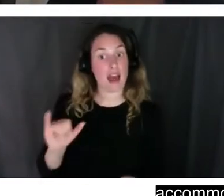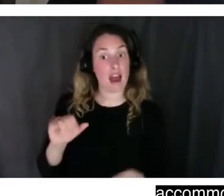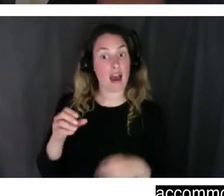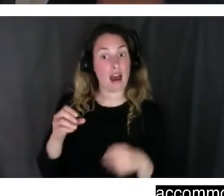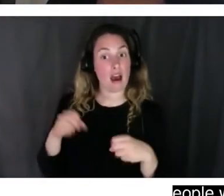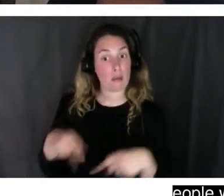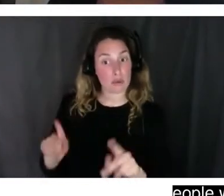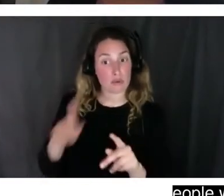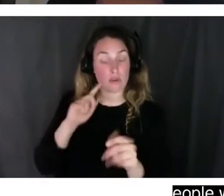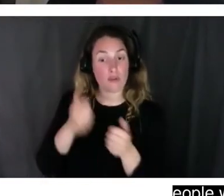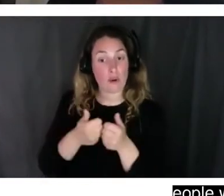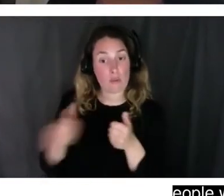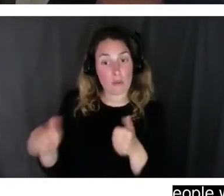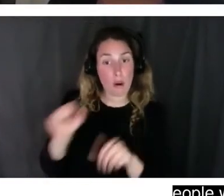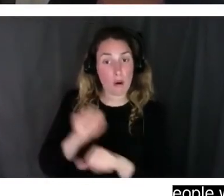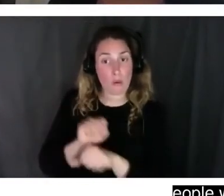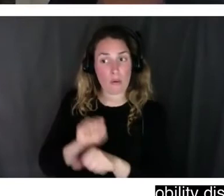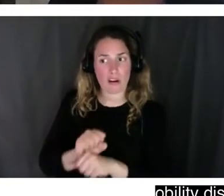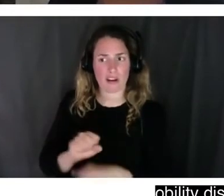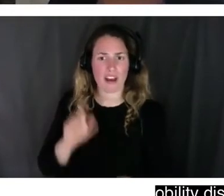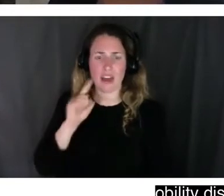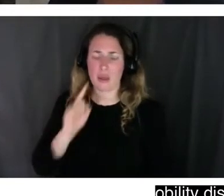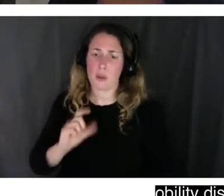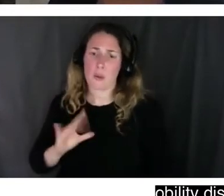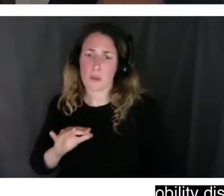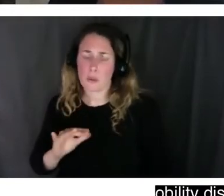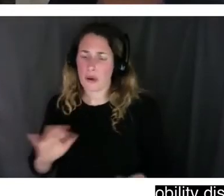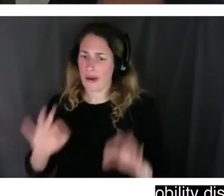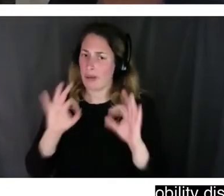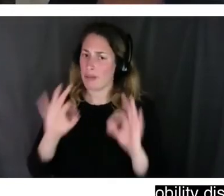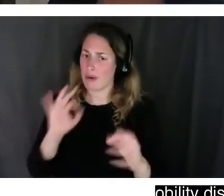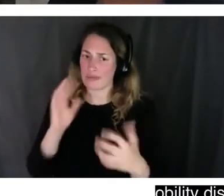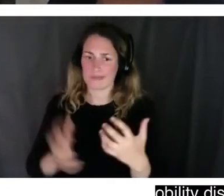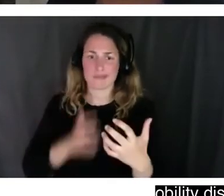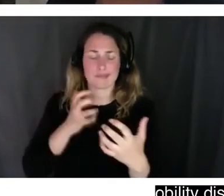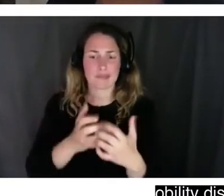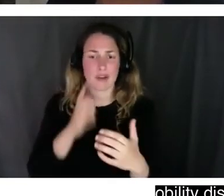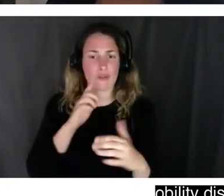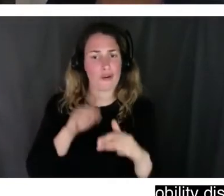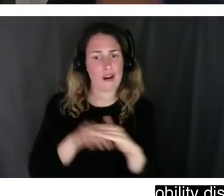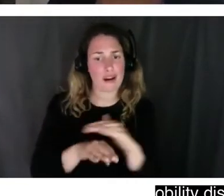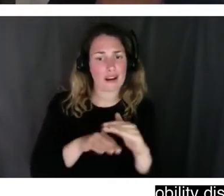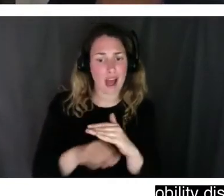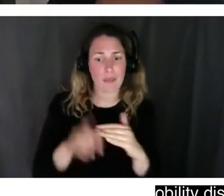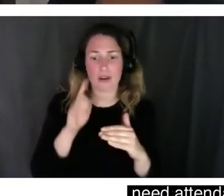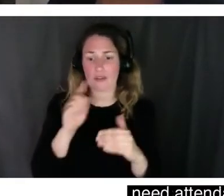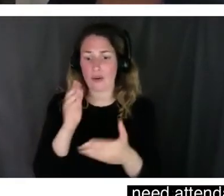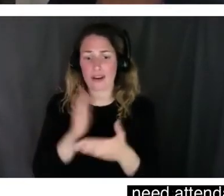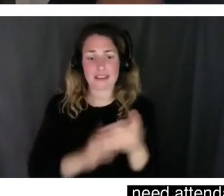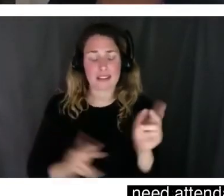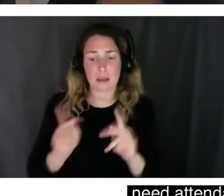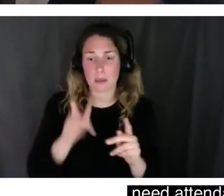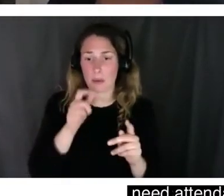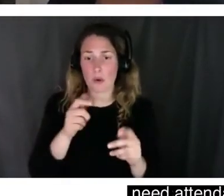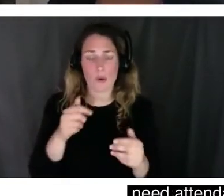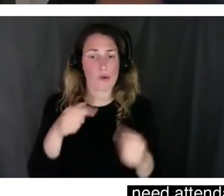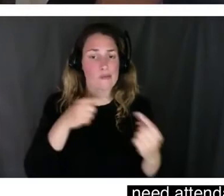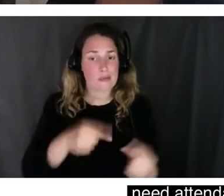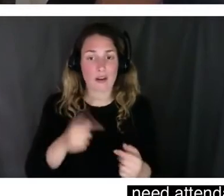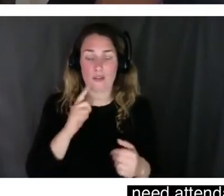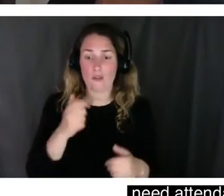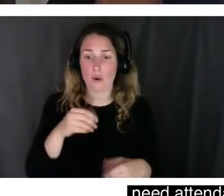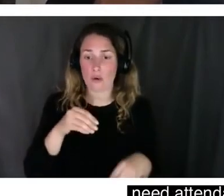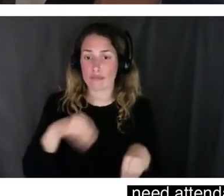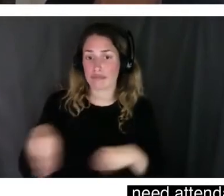for certain people with disabilities, if they have mobility disabilities, for example, or if they need attendant